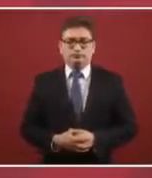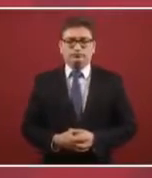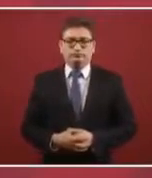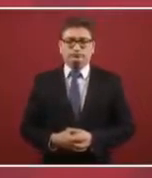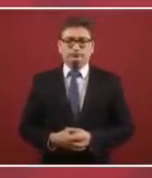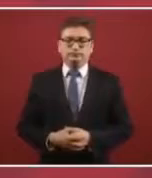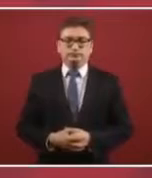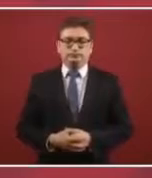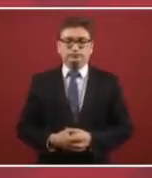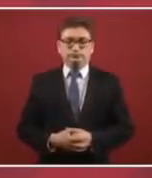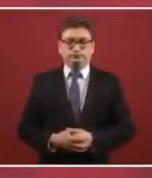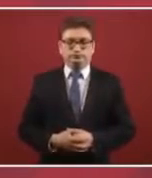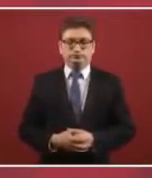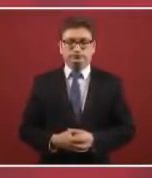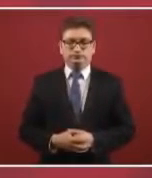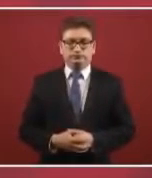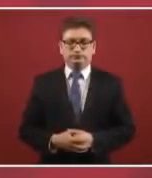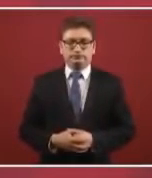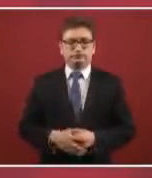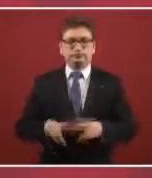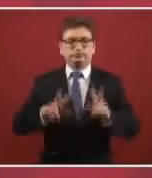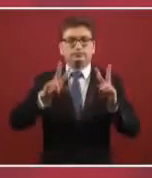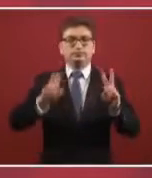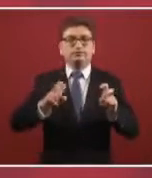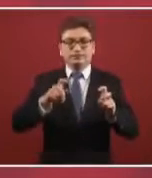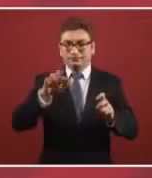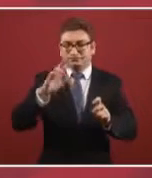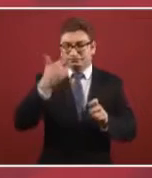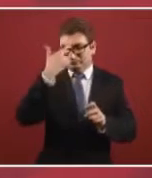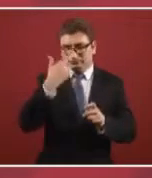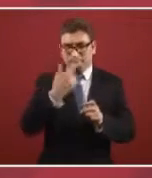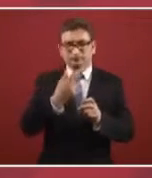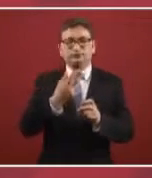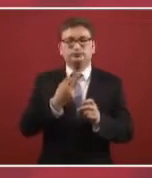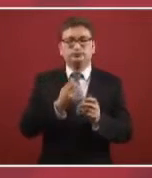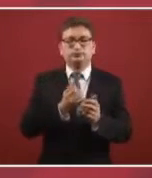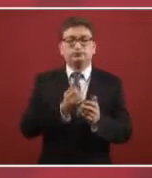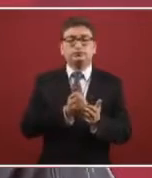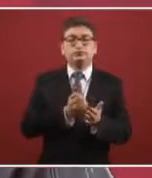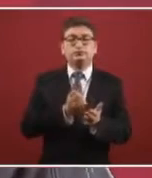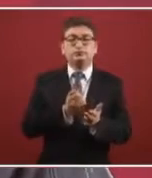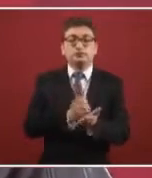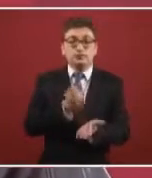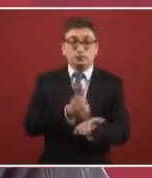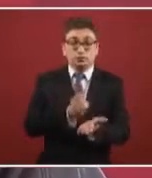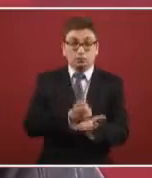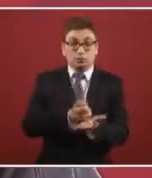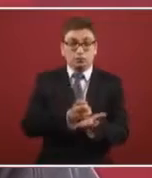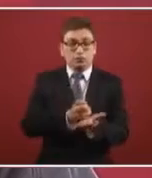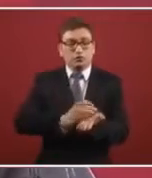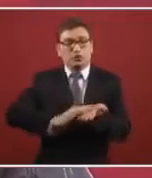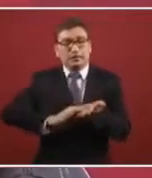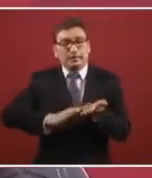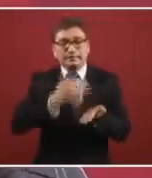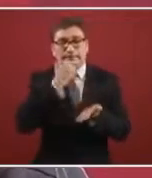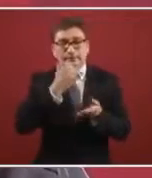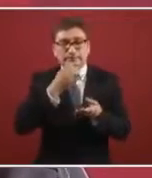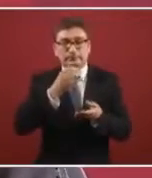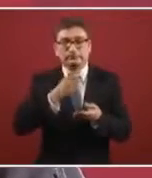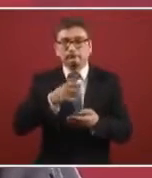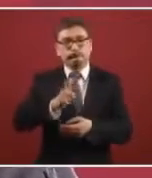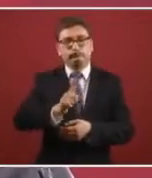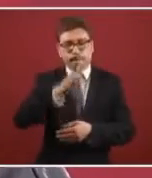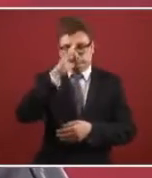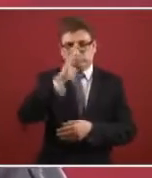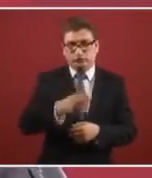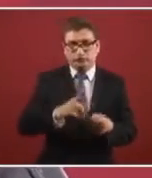lo de la prohibición regarding de las prohibition condonaciones of condoning de impuestos, of taxes, la reforma